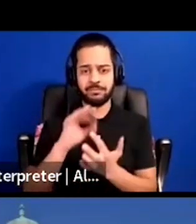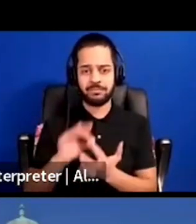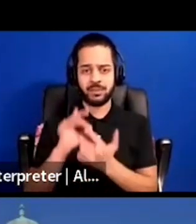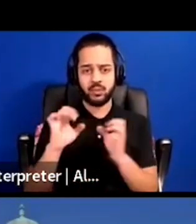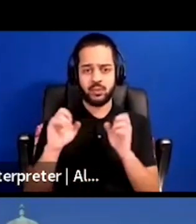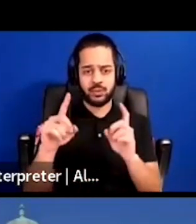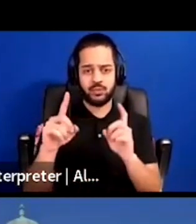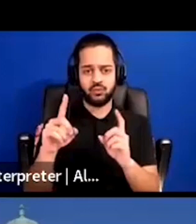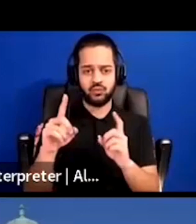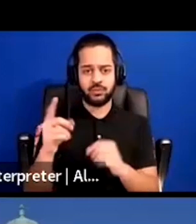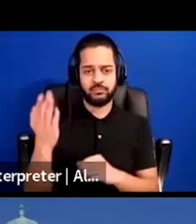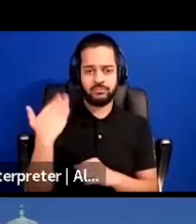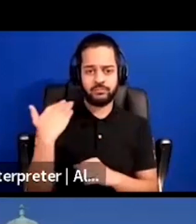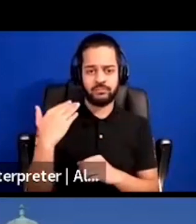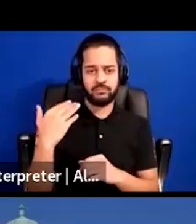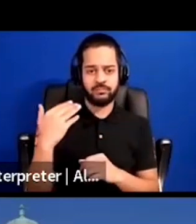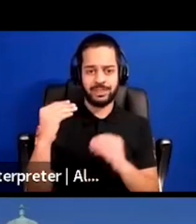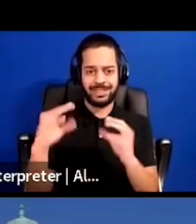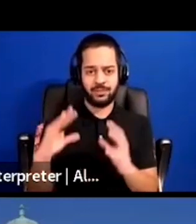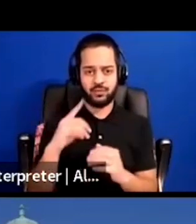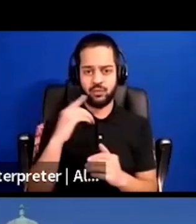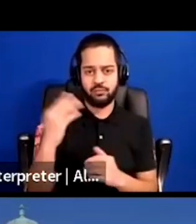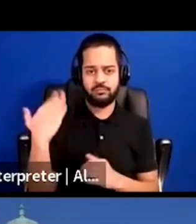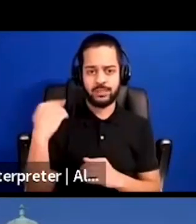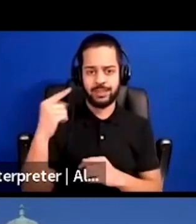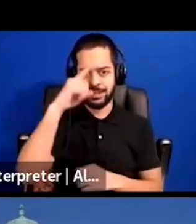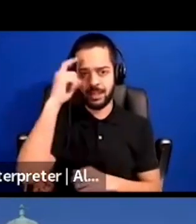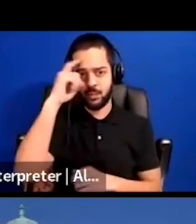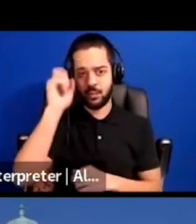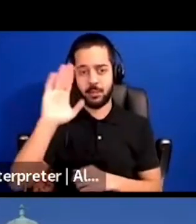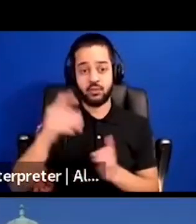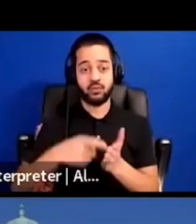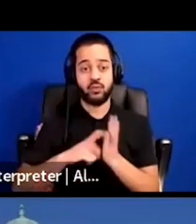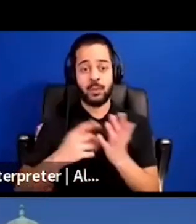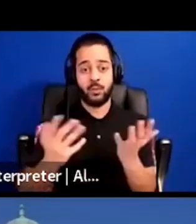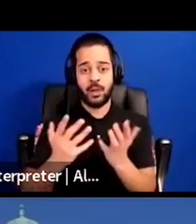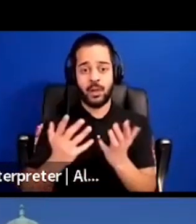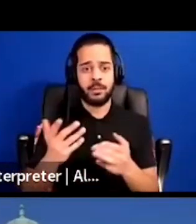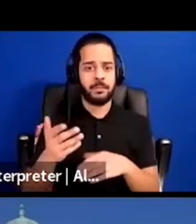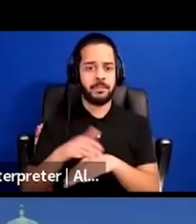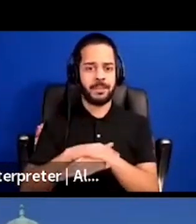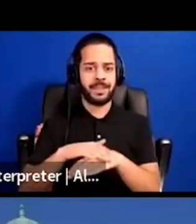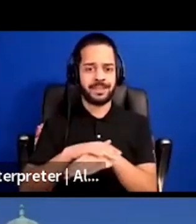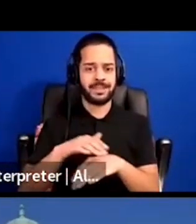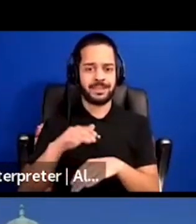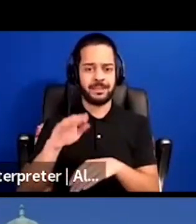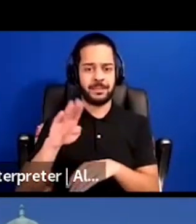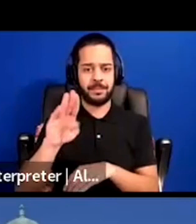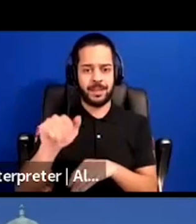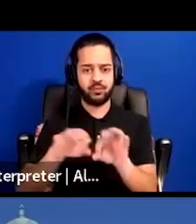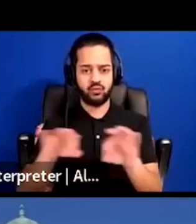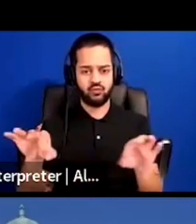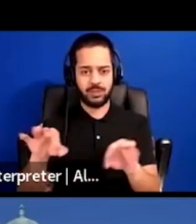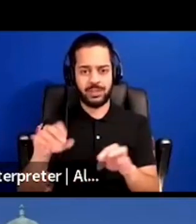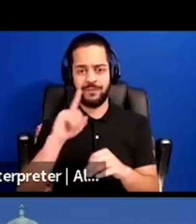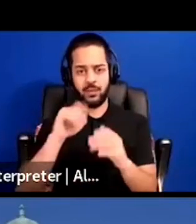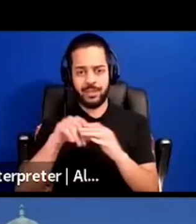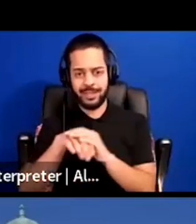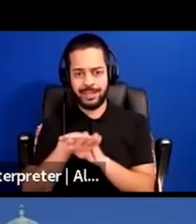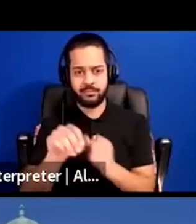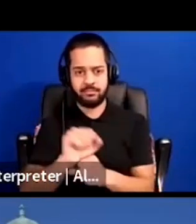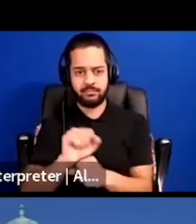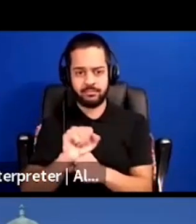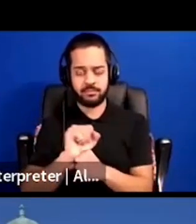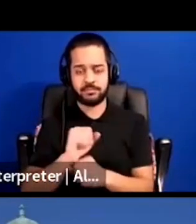this past summer, and the requirement is just a basic bachelor's degree to come in. And my understanding is that